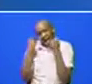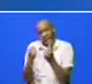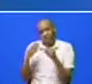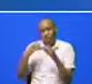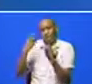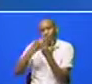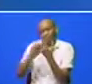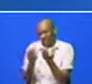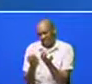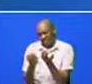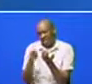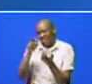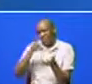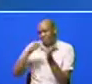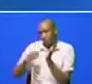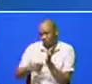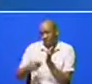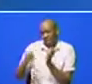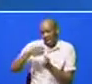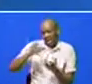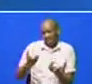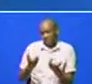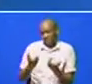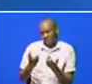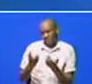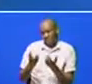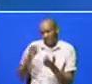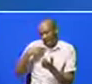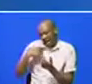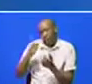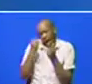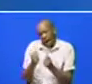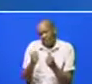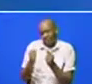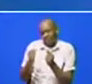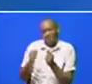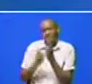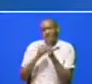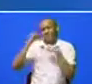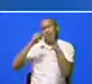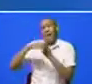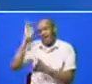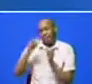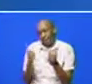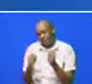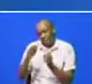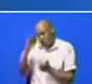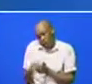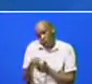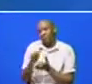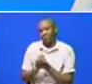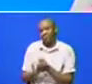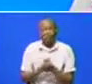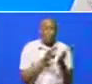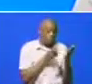help. Does this mean that we are still at baby steps towards this technology? Yeah, quite